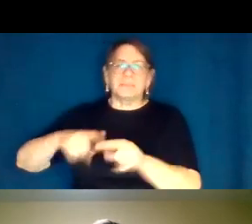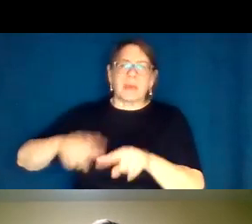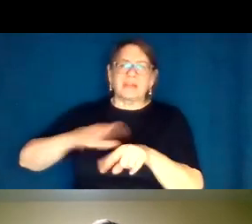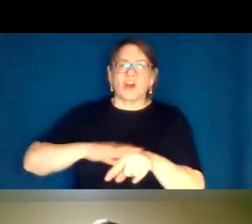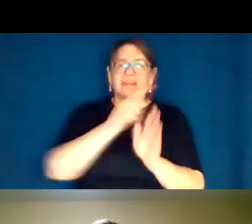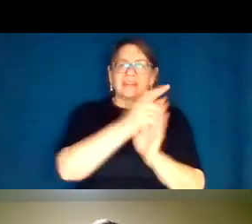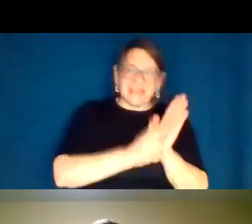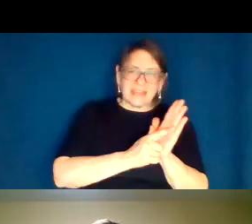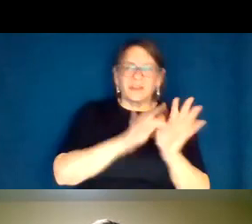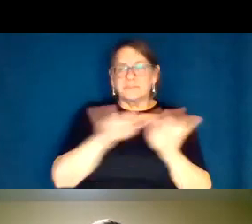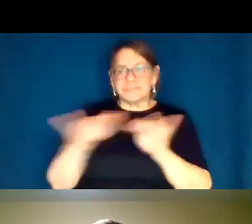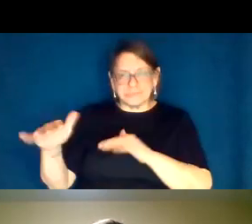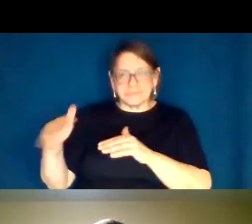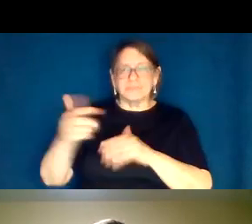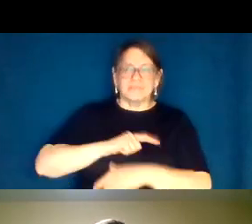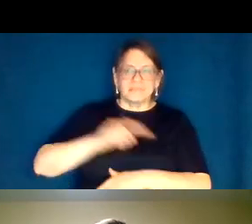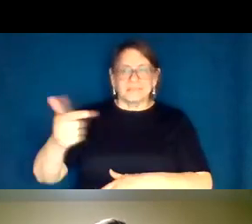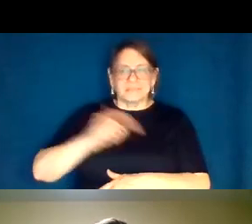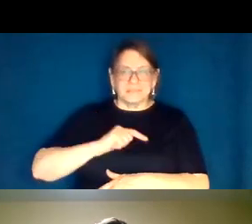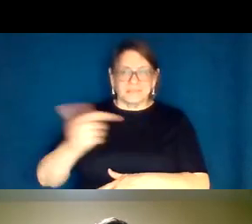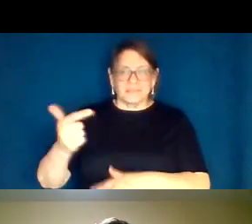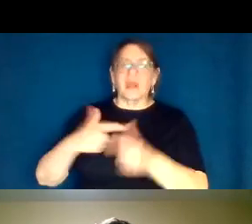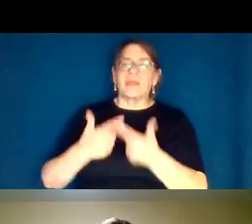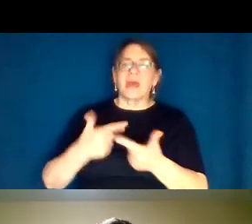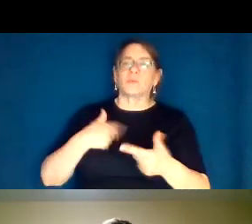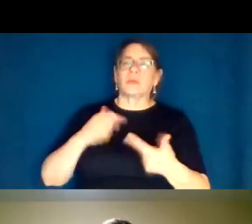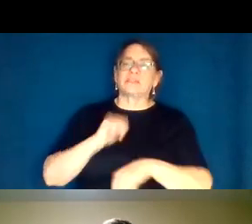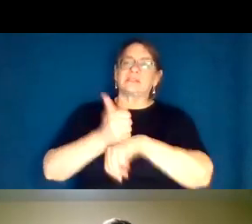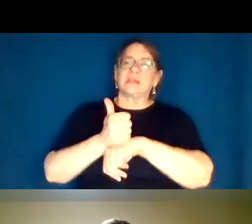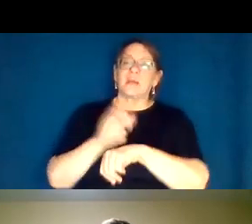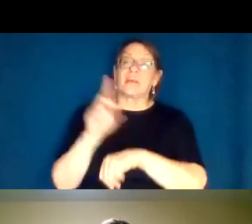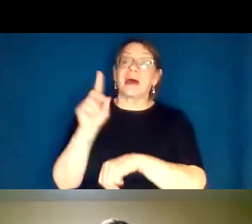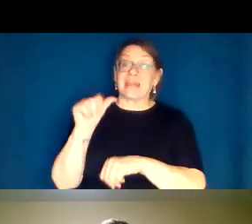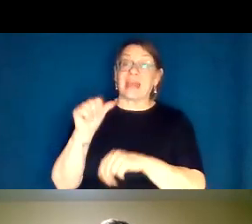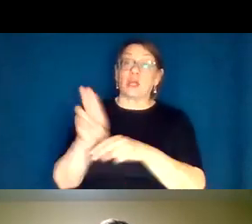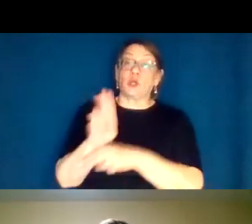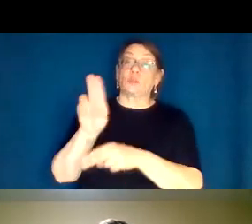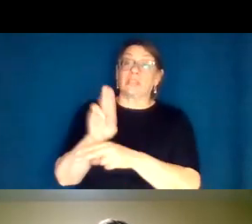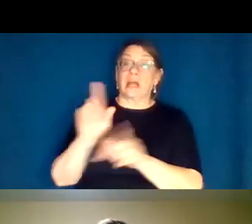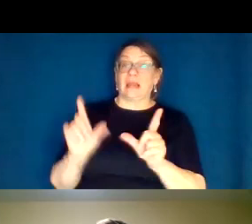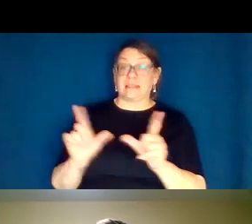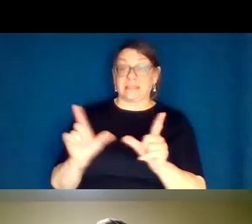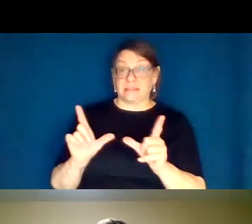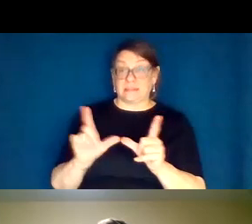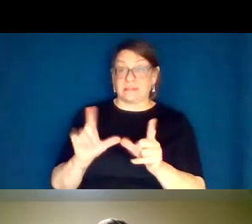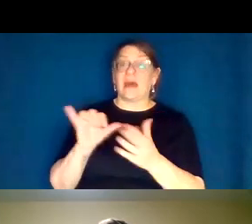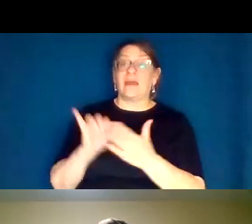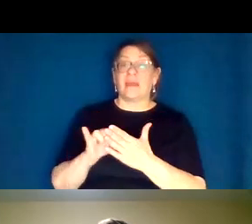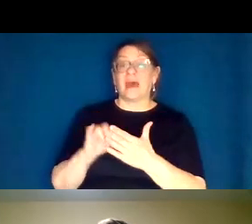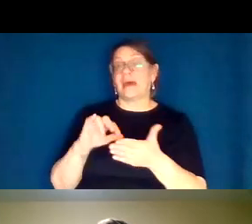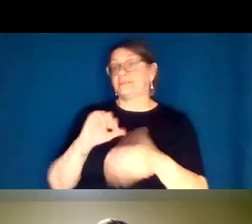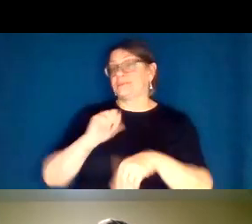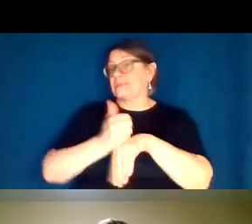that's signed, we execute what's called then a data use license, a DUL. And that essentially just puts into parameters